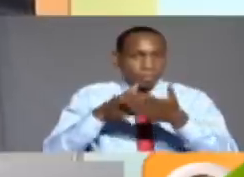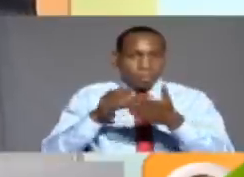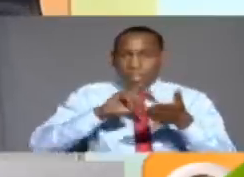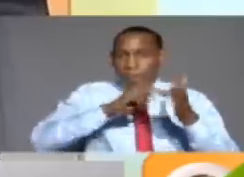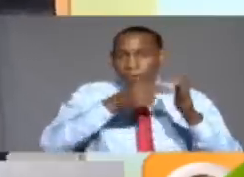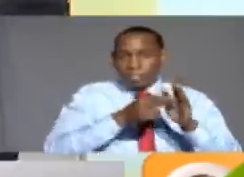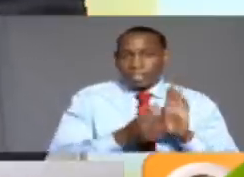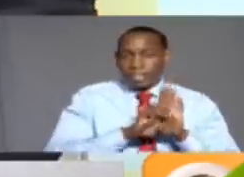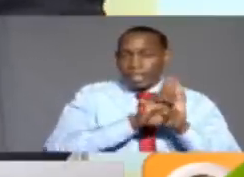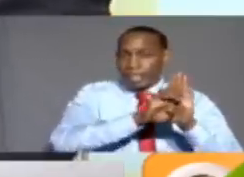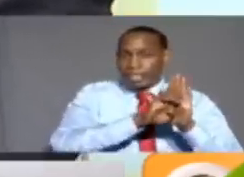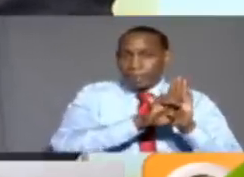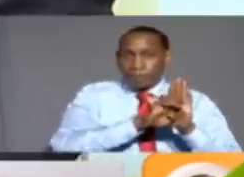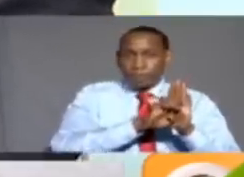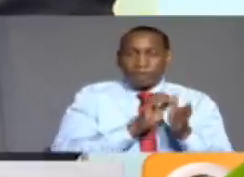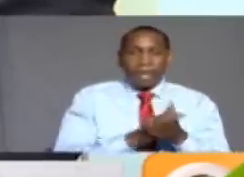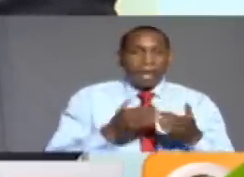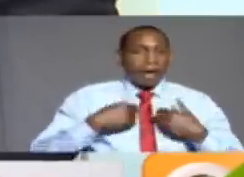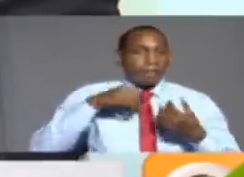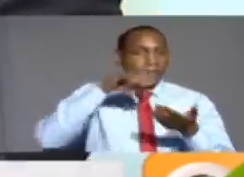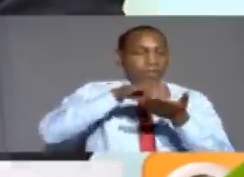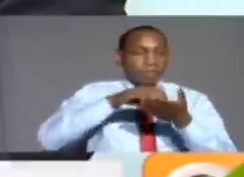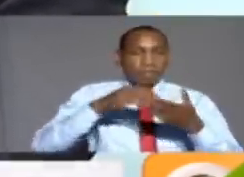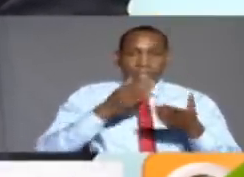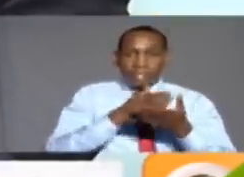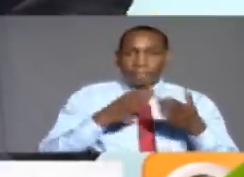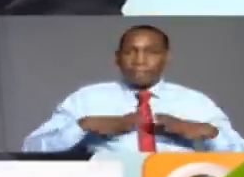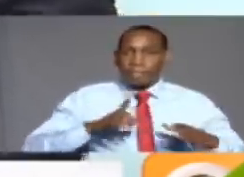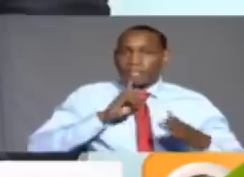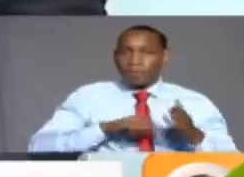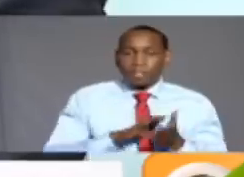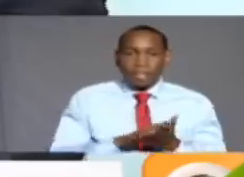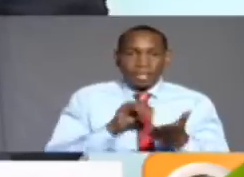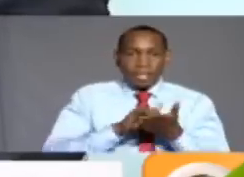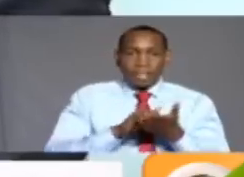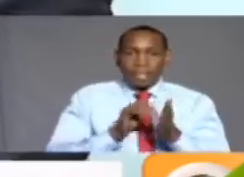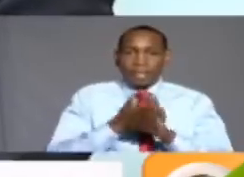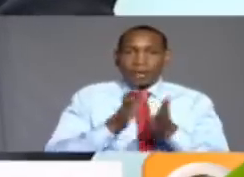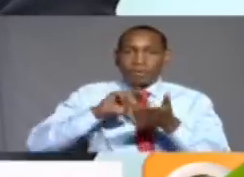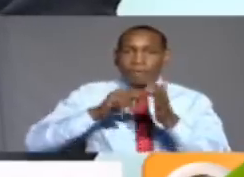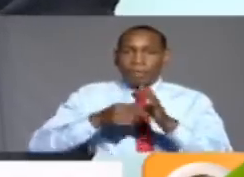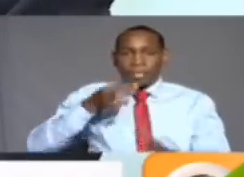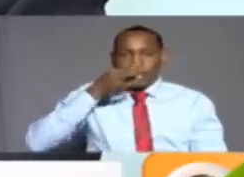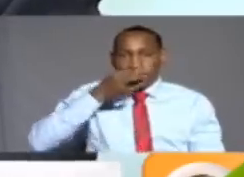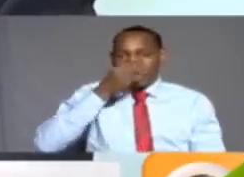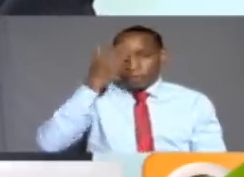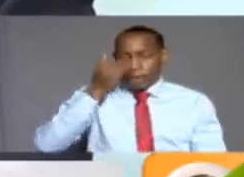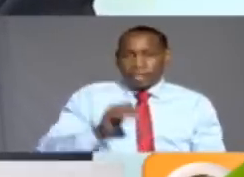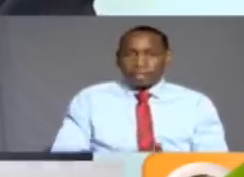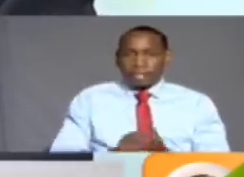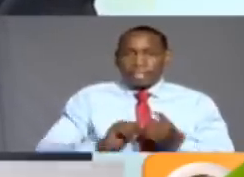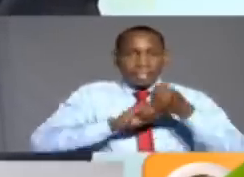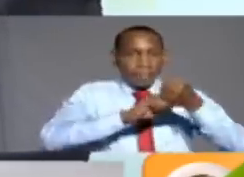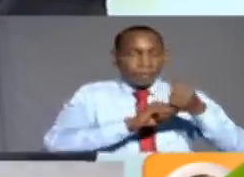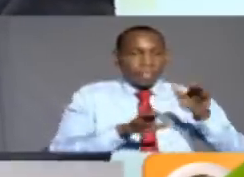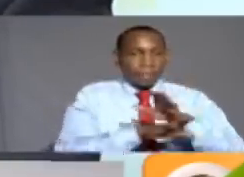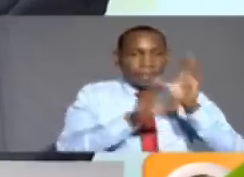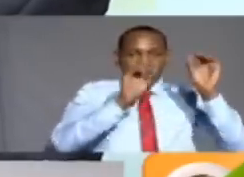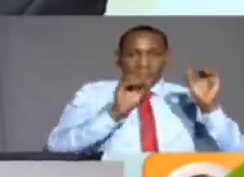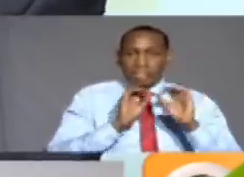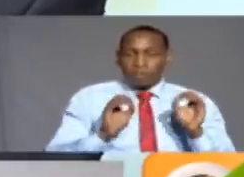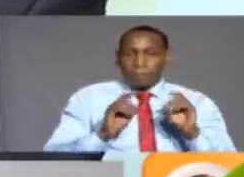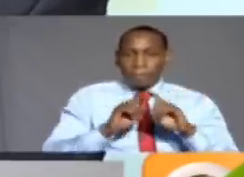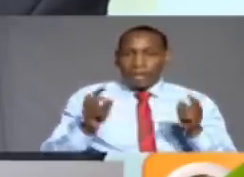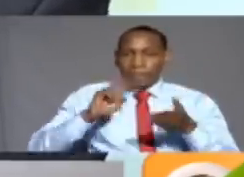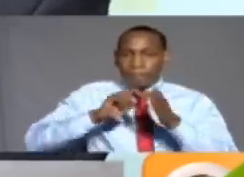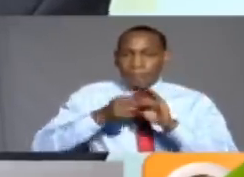So, for example, where you get to a situation where some people start saying that there's been no project in Nyeri because Gunjiri doesn't support the deputy president. And I'm like, but projects